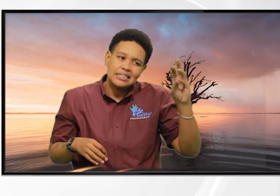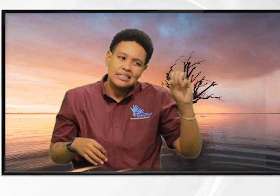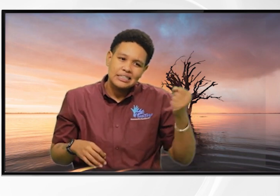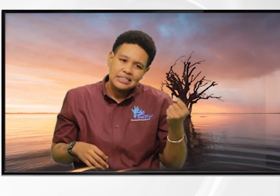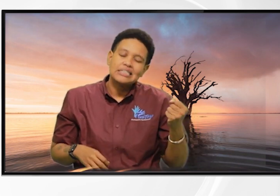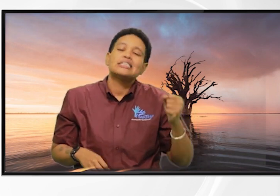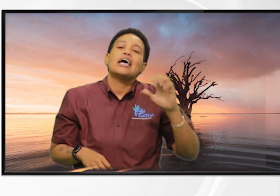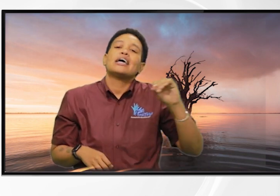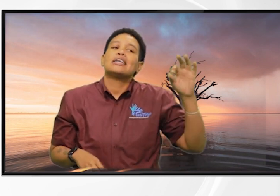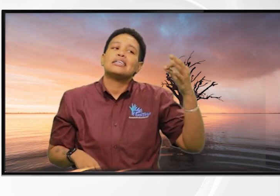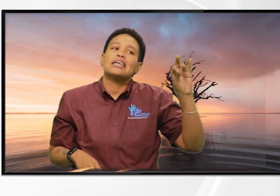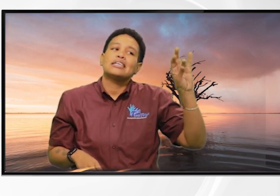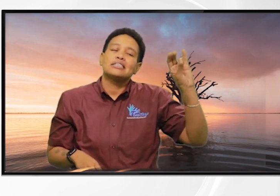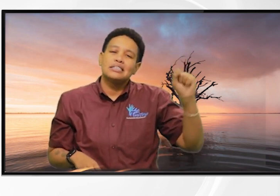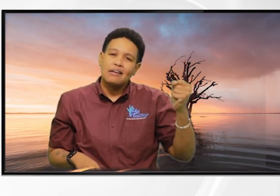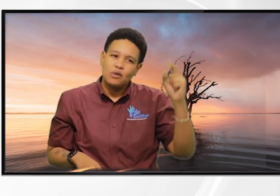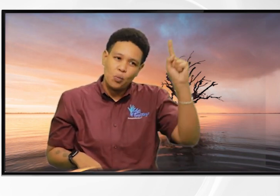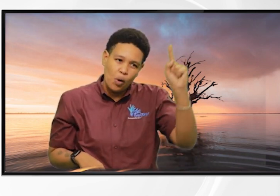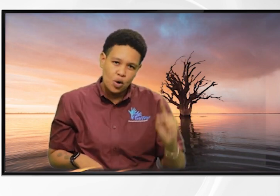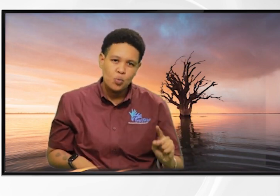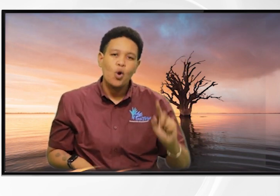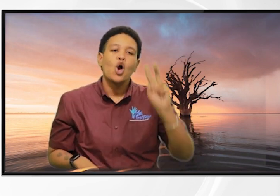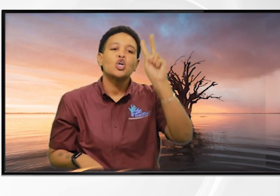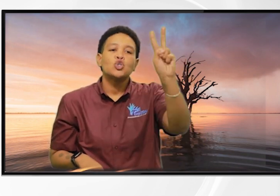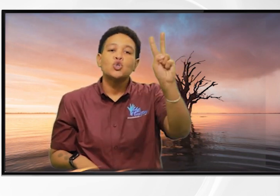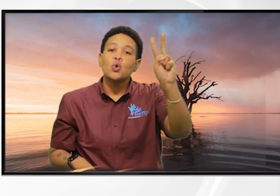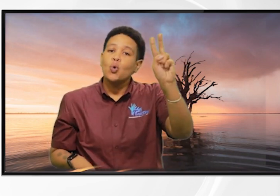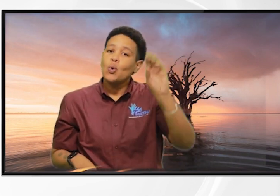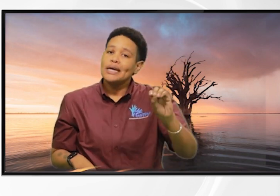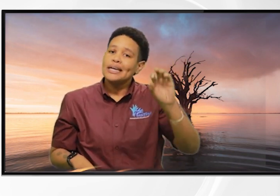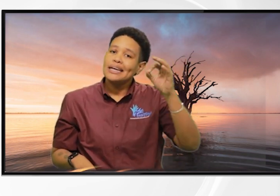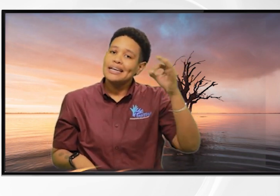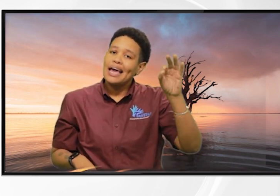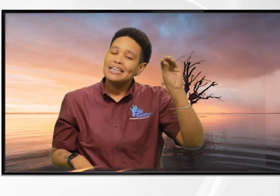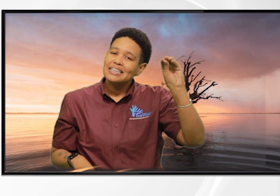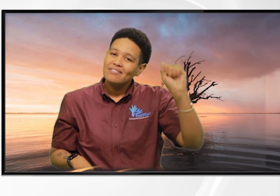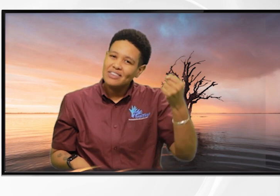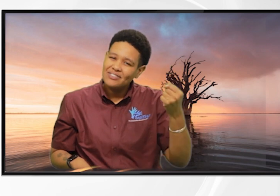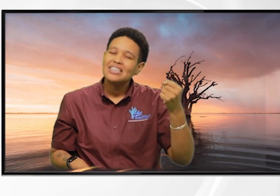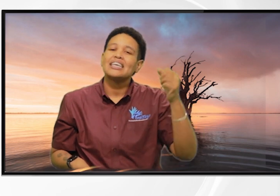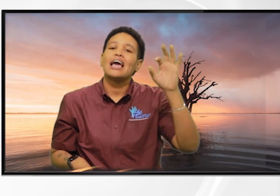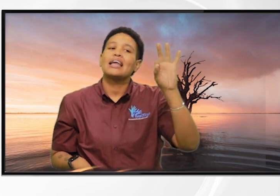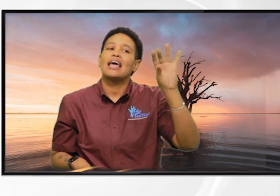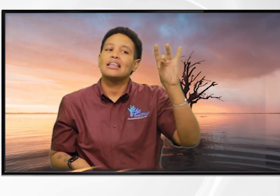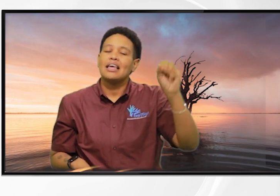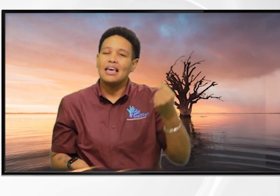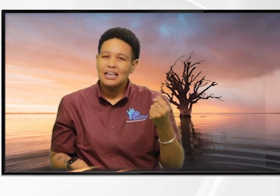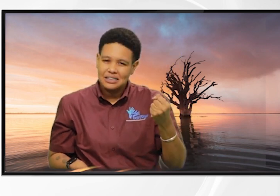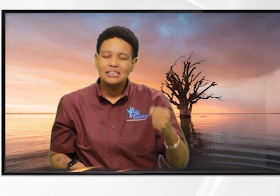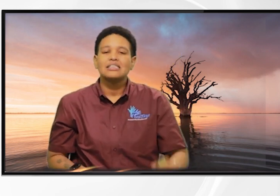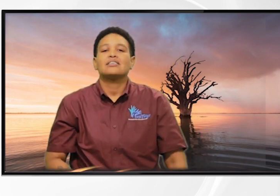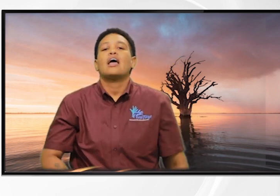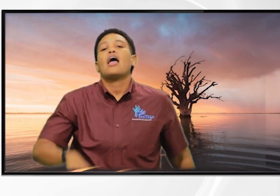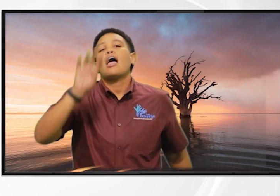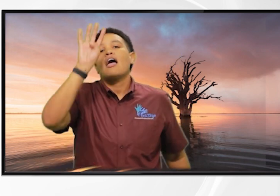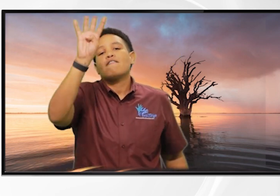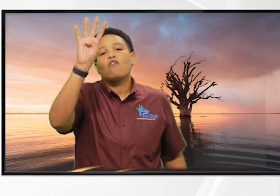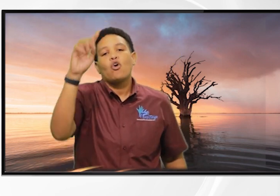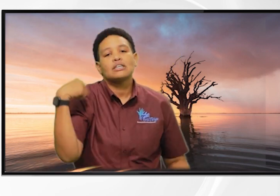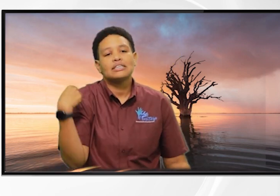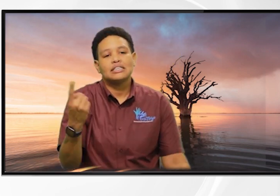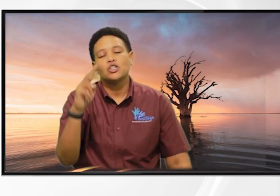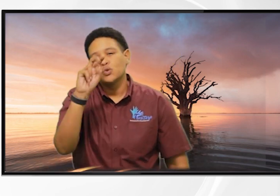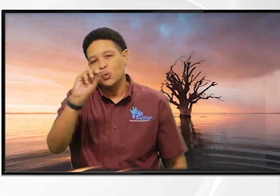1960s and 1970s, 2 each in the 1950s and 1980s, and 4 since